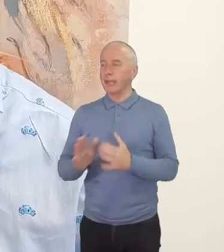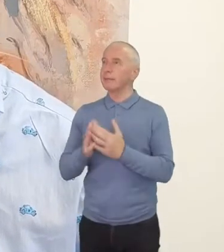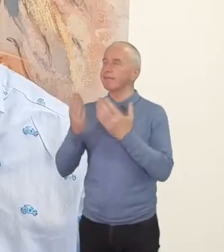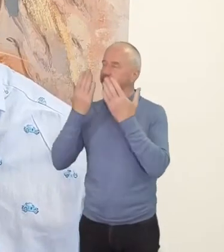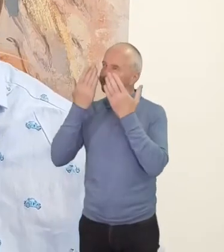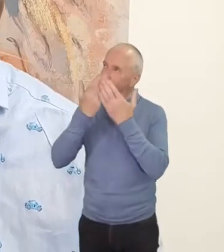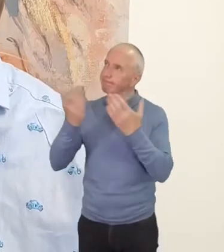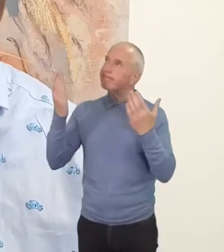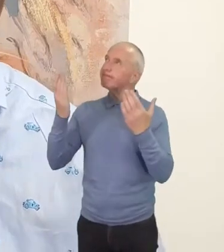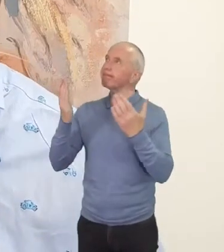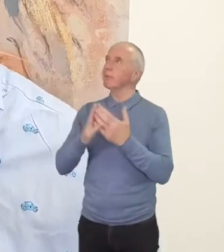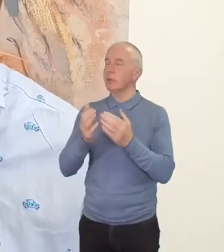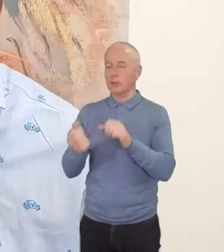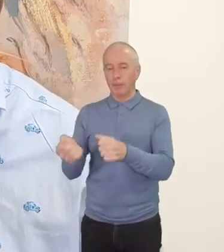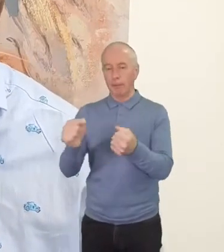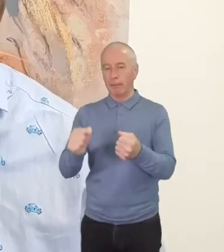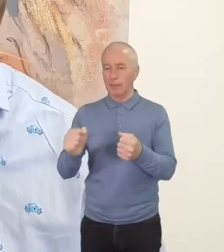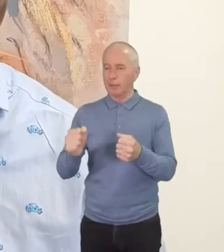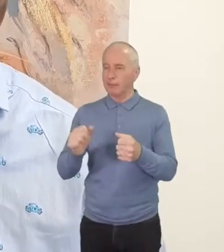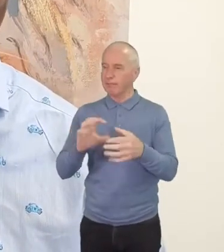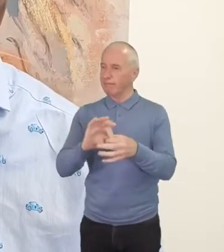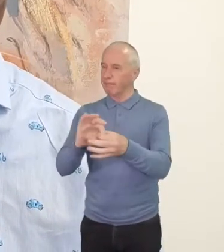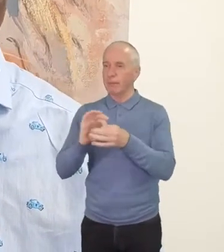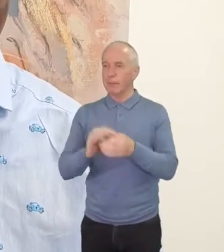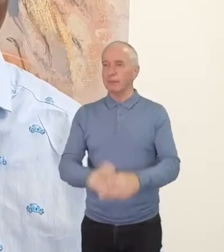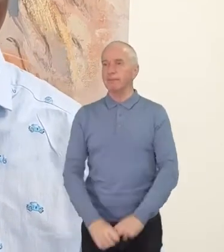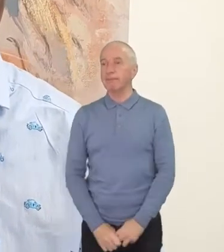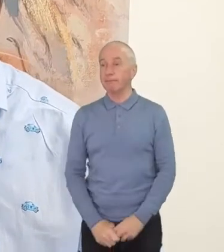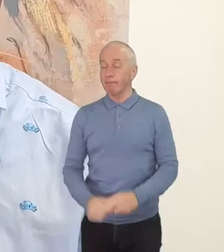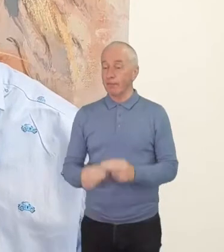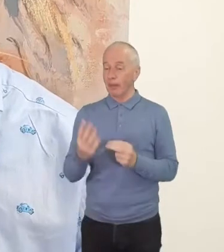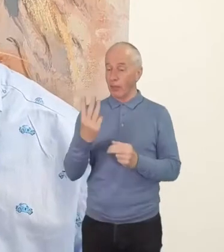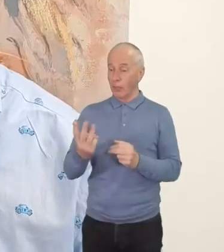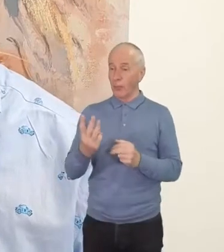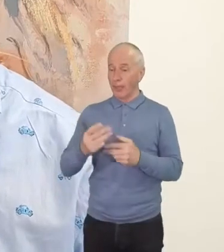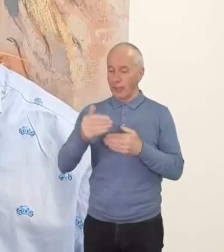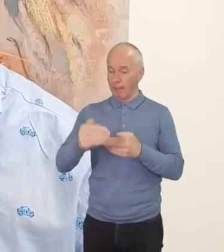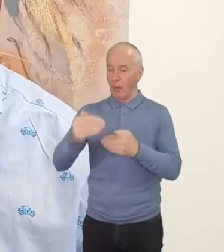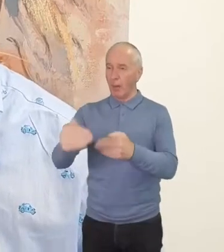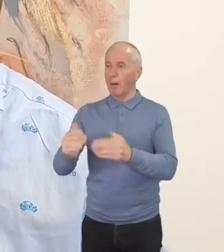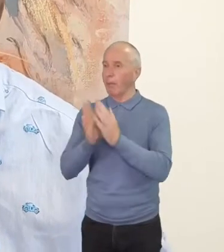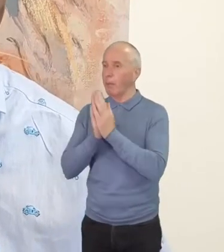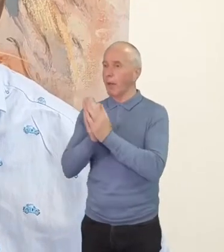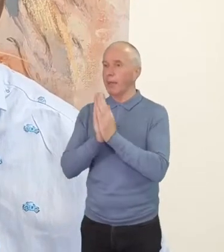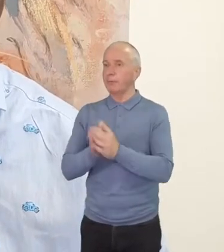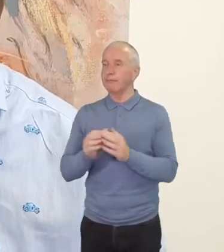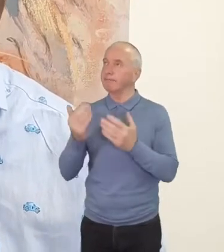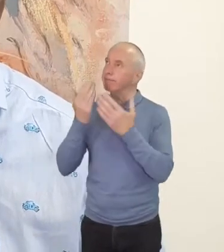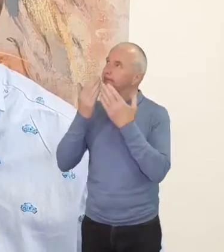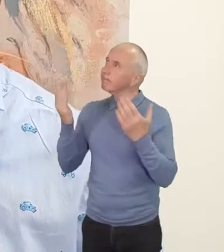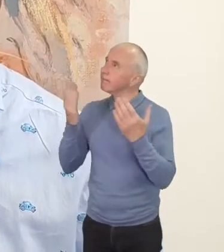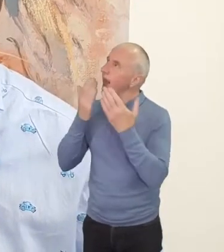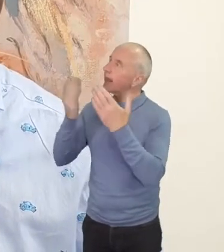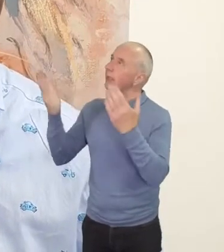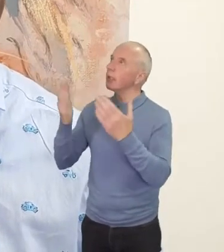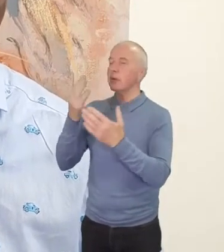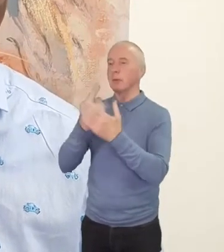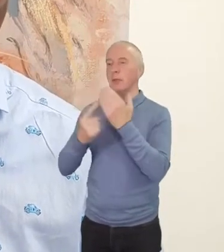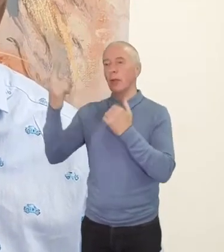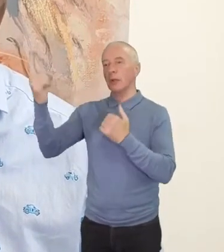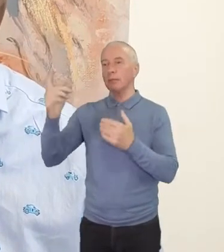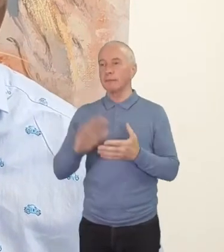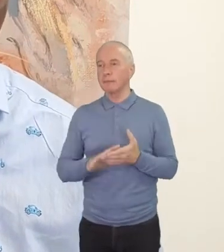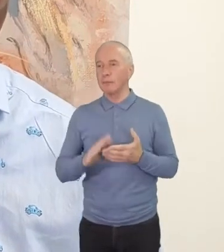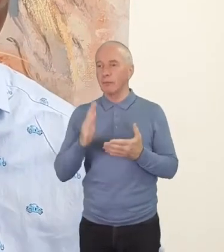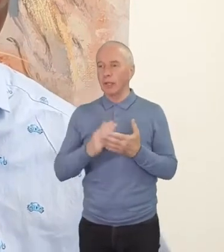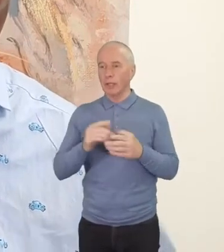assembly. Our prayers are going to be in three parts. Firstly, we're going to give thanks to God. Secondly, we're going to supplicate and